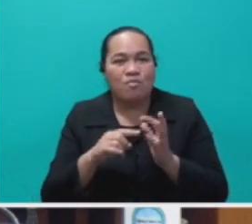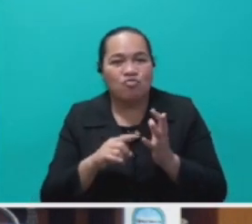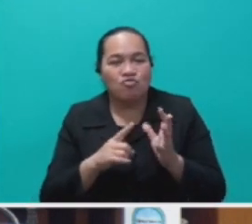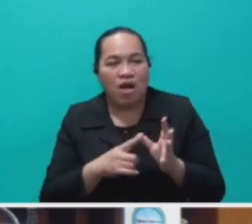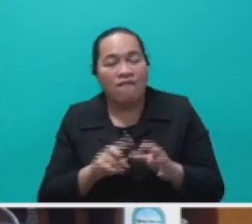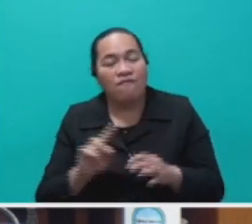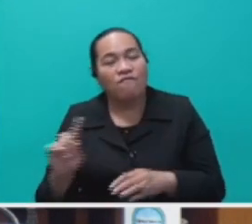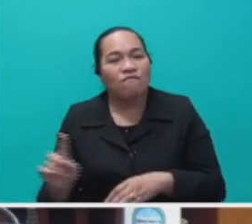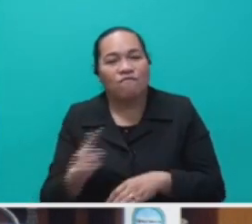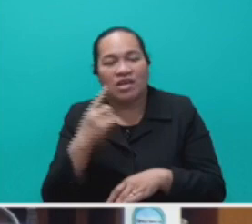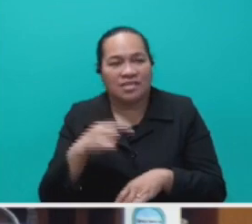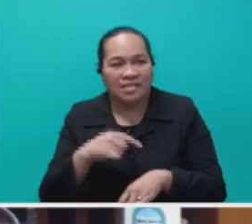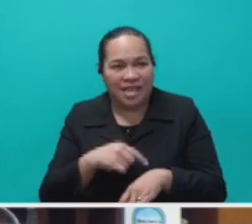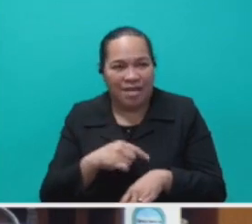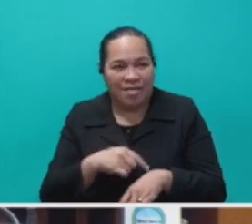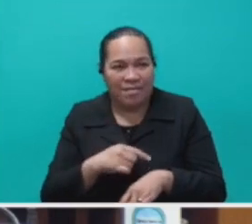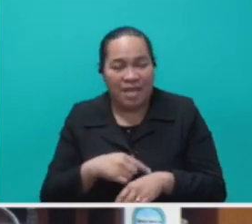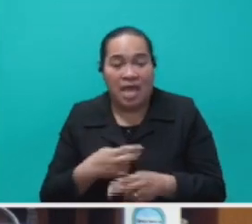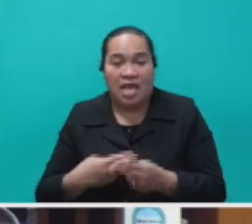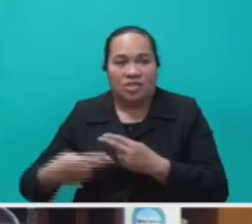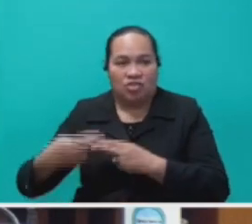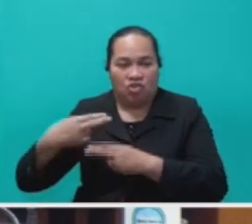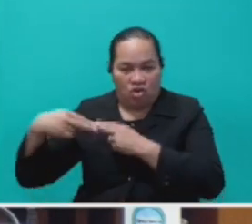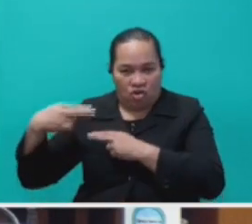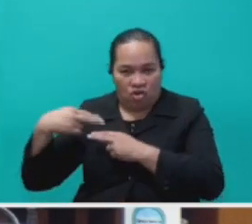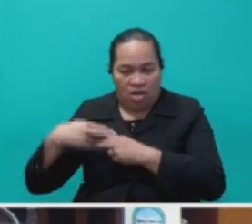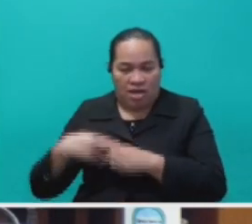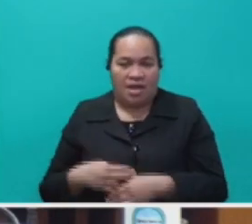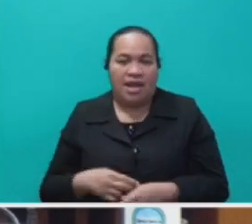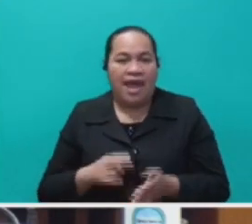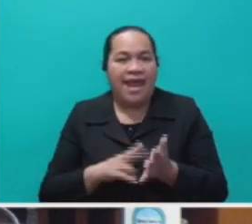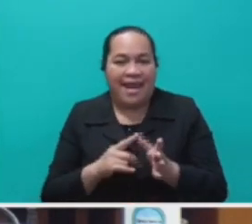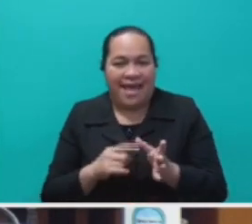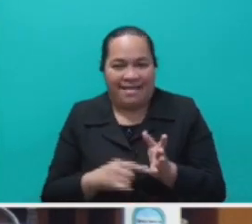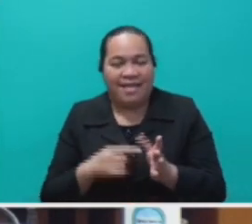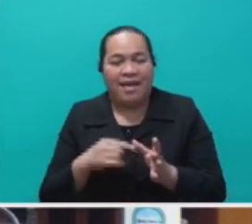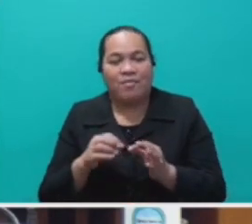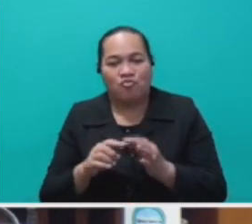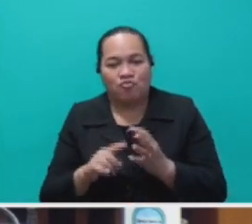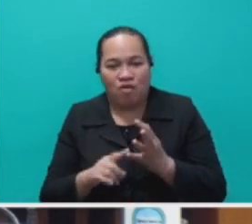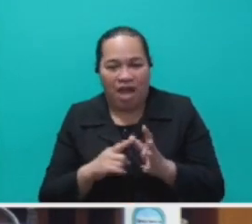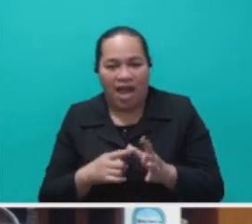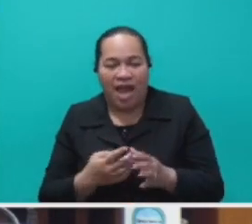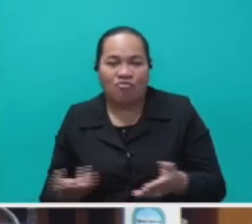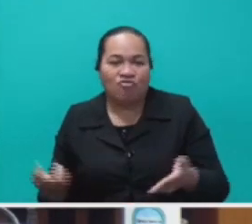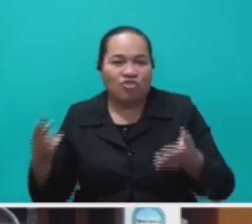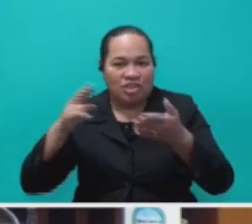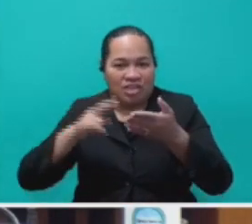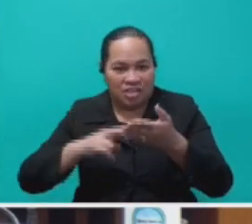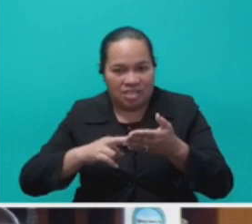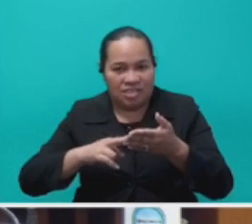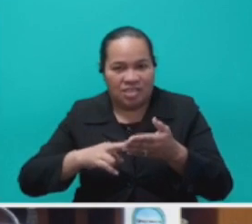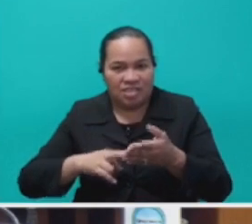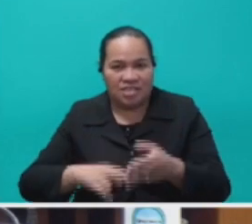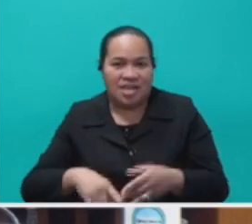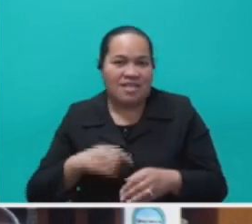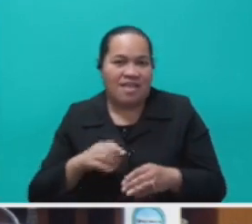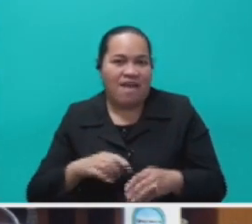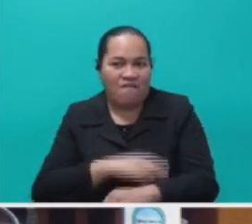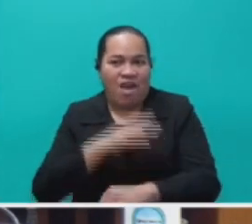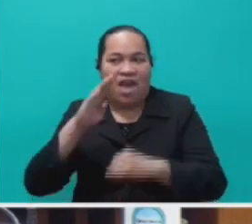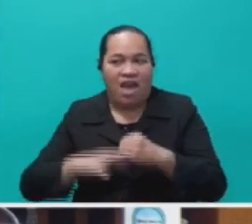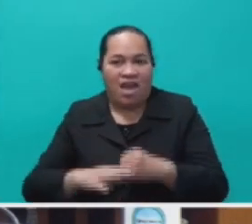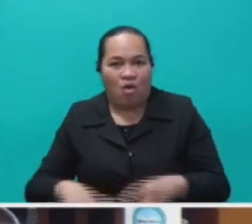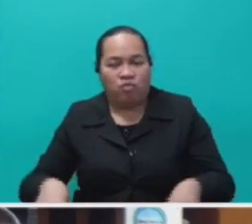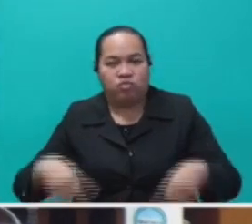time, and historically Natambua reached the Dean's final, which was an achievement on its own. So we congratulated,